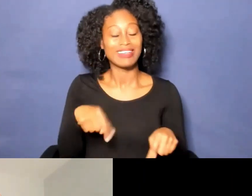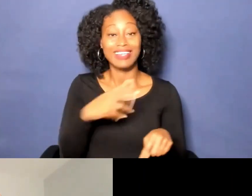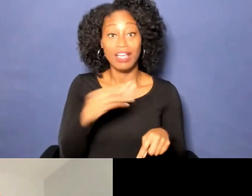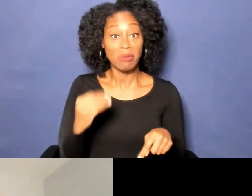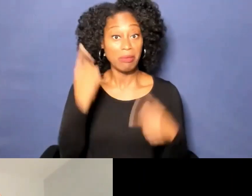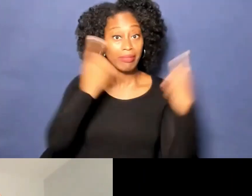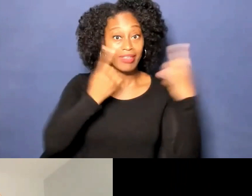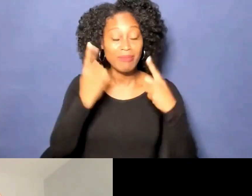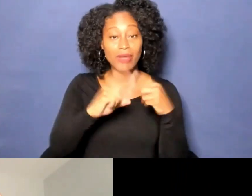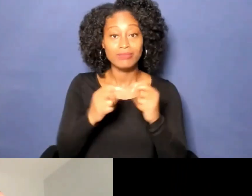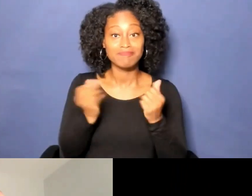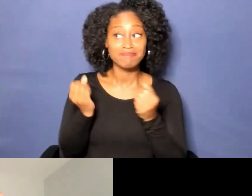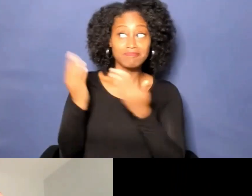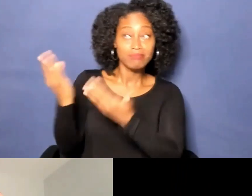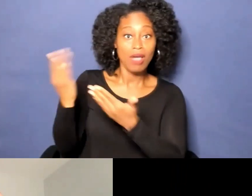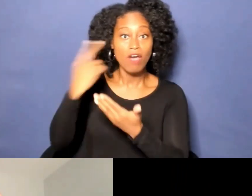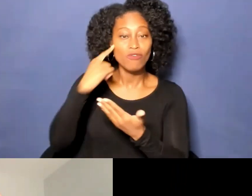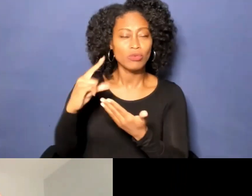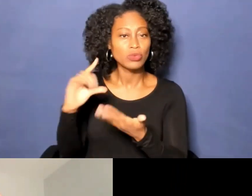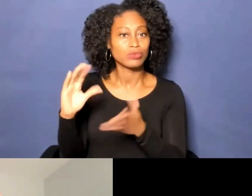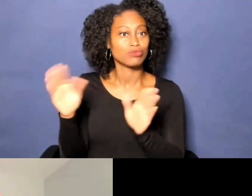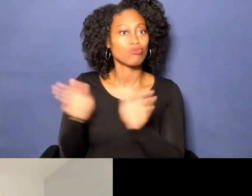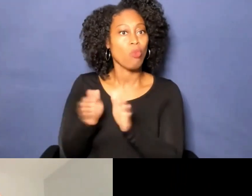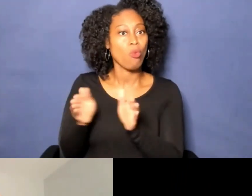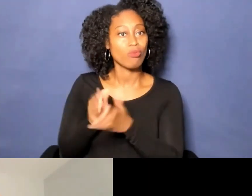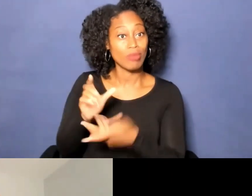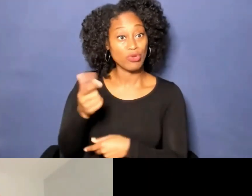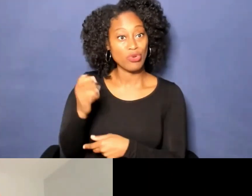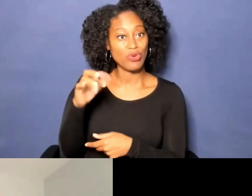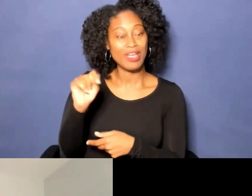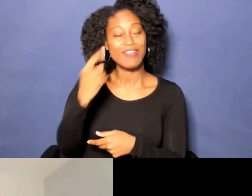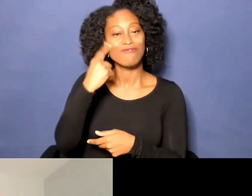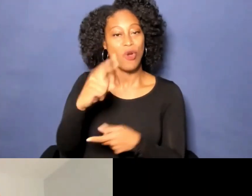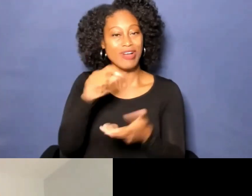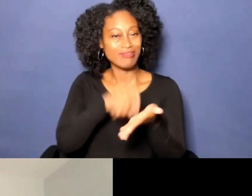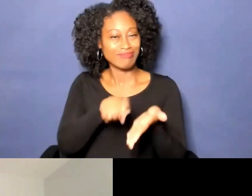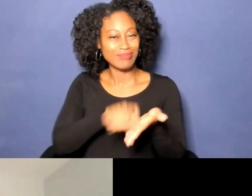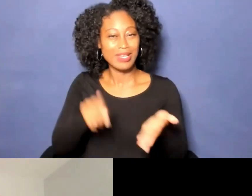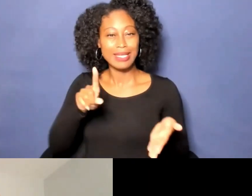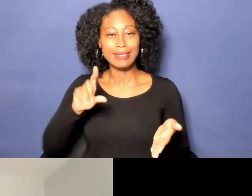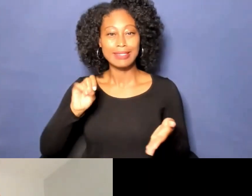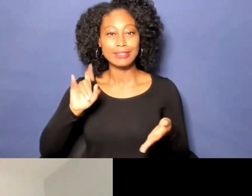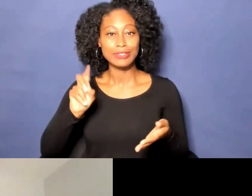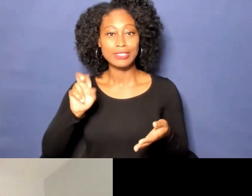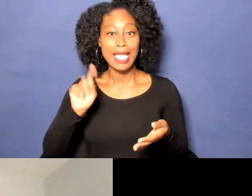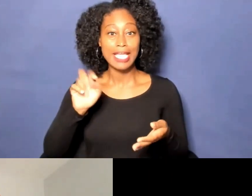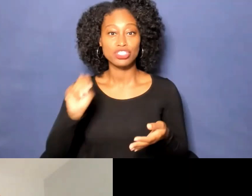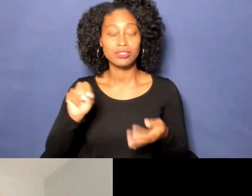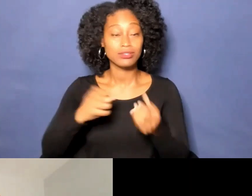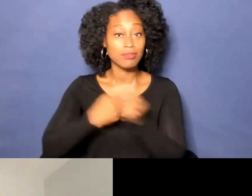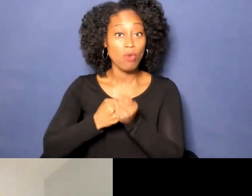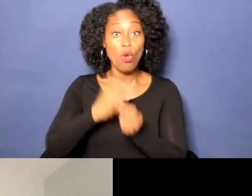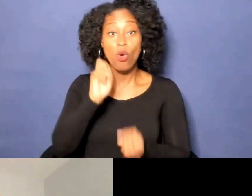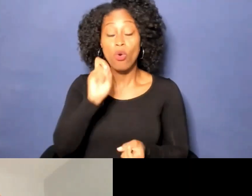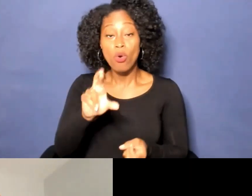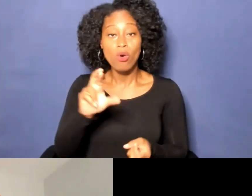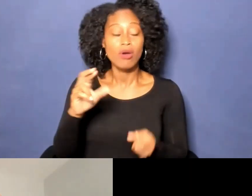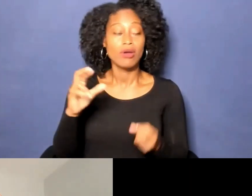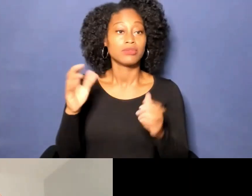submitting for a small grant, a dissertation support, or a small grant